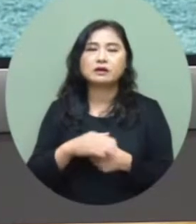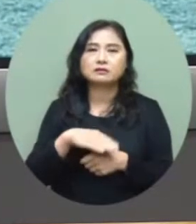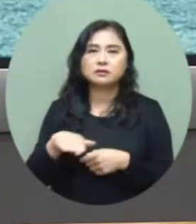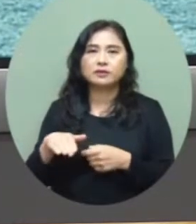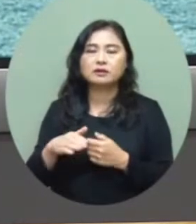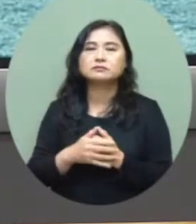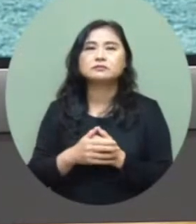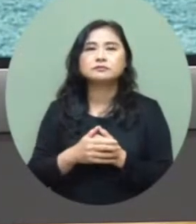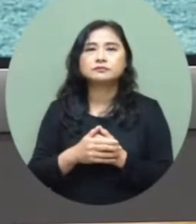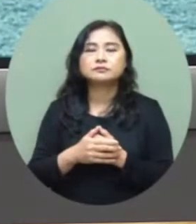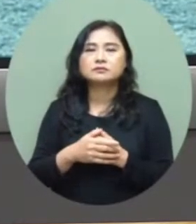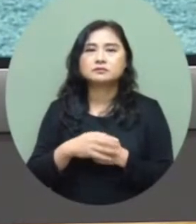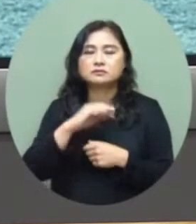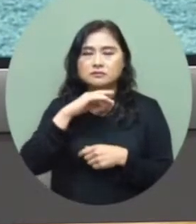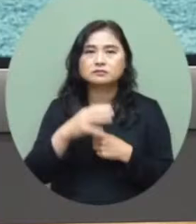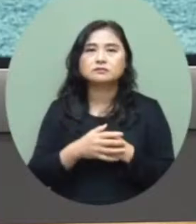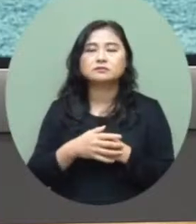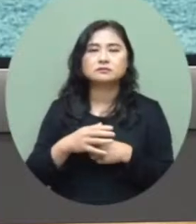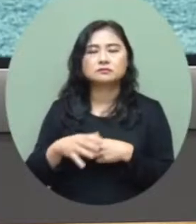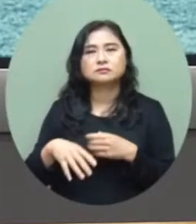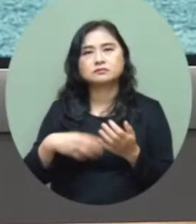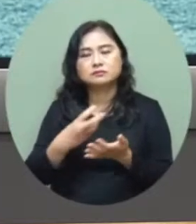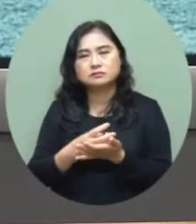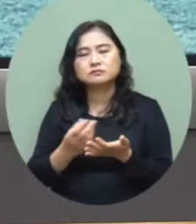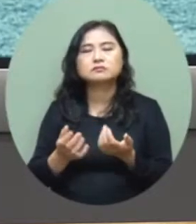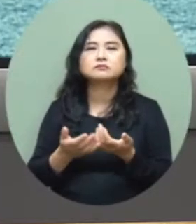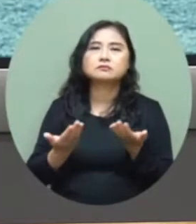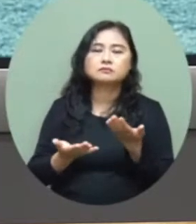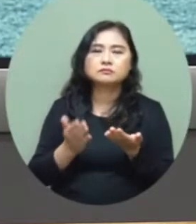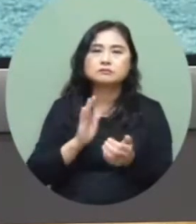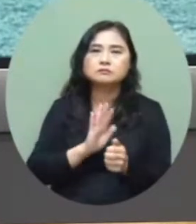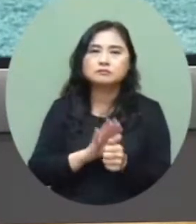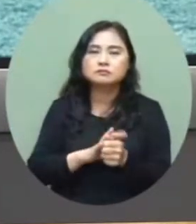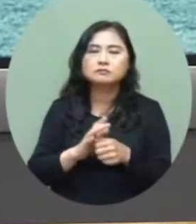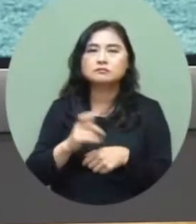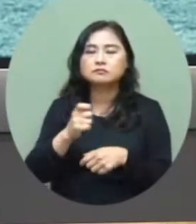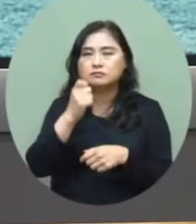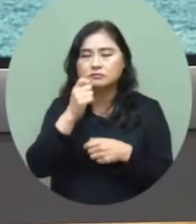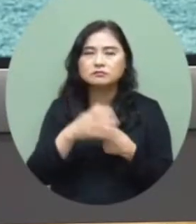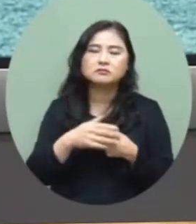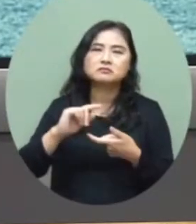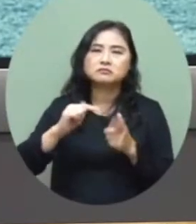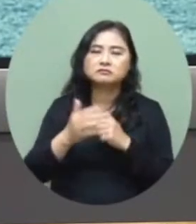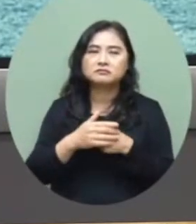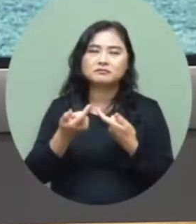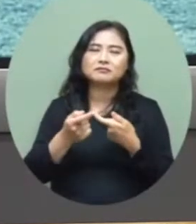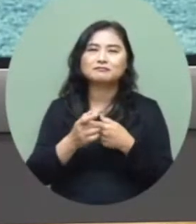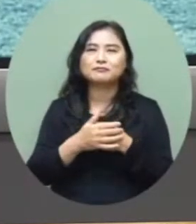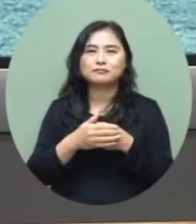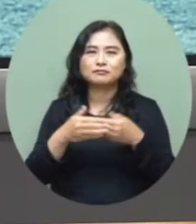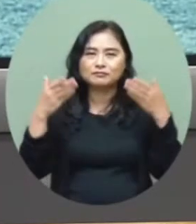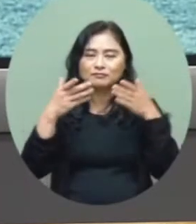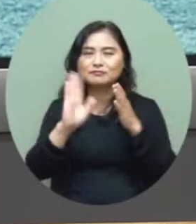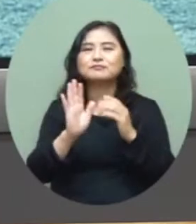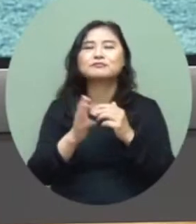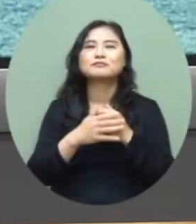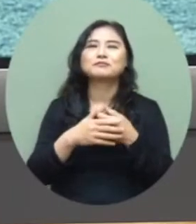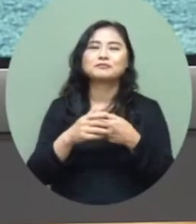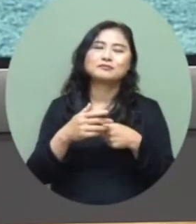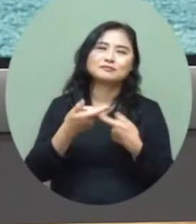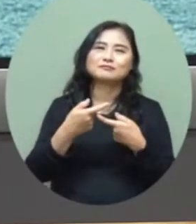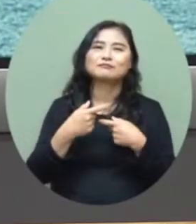deaths. For children, if care is exercised and you do something